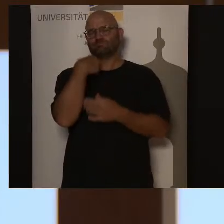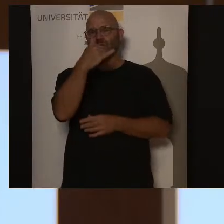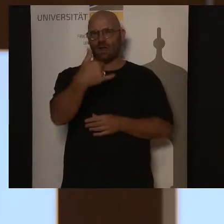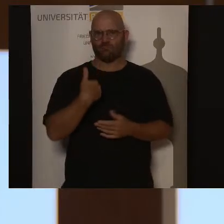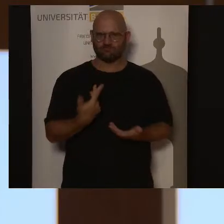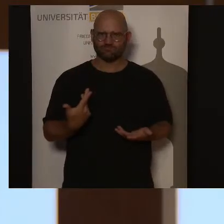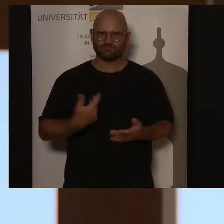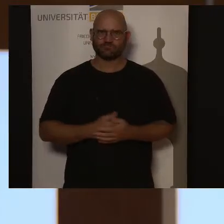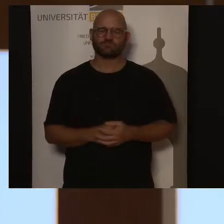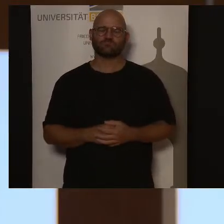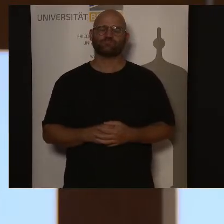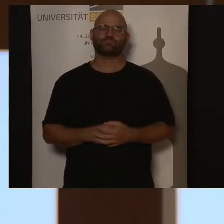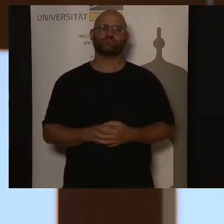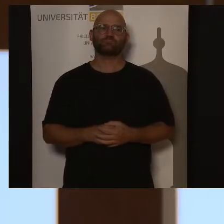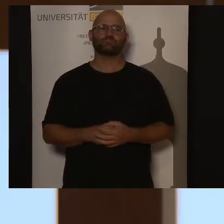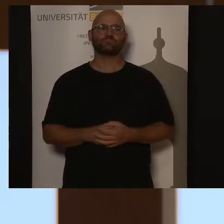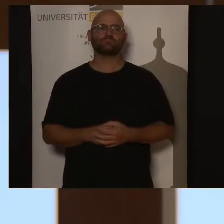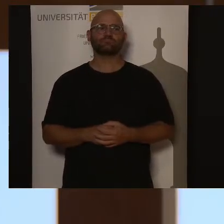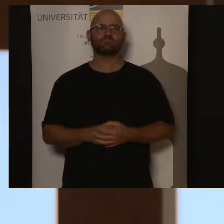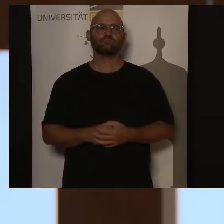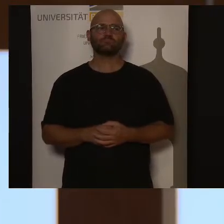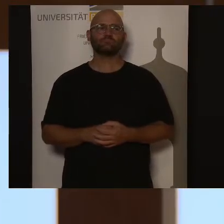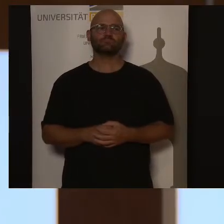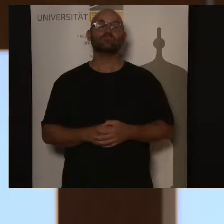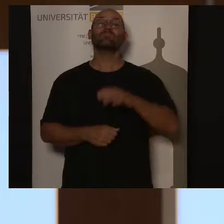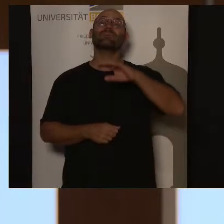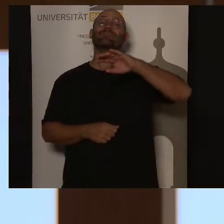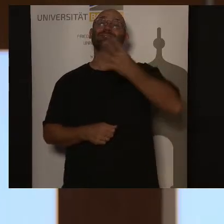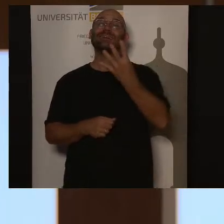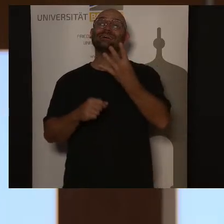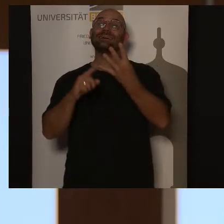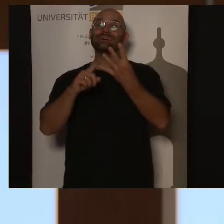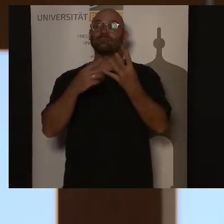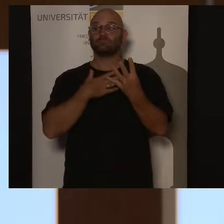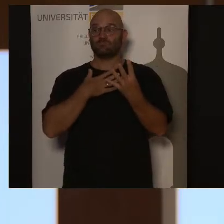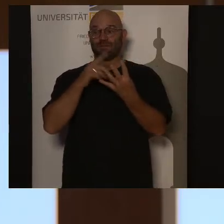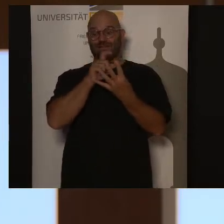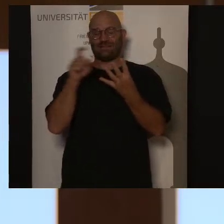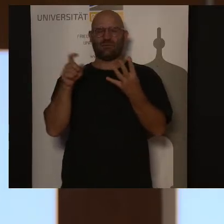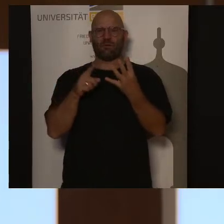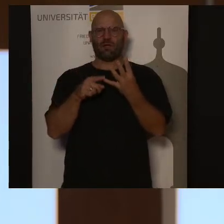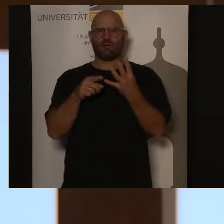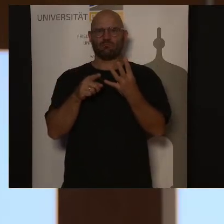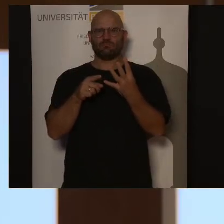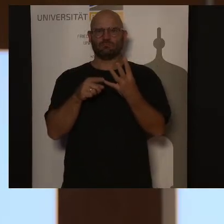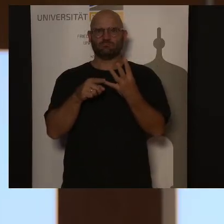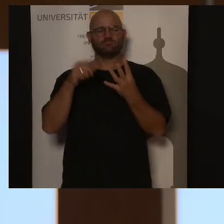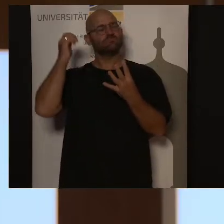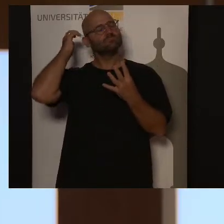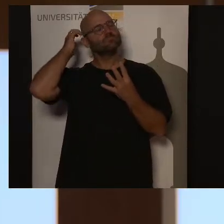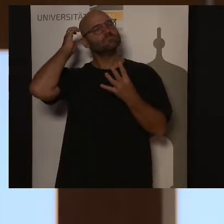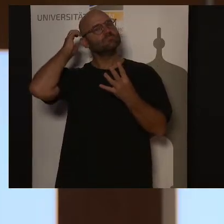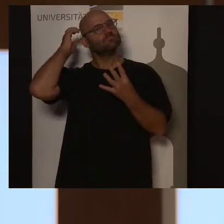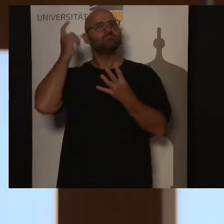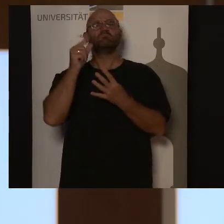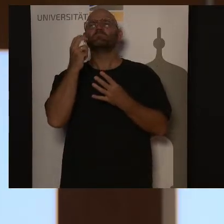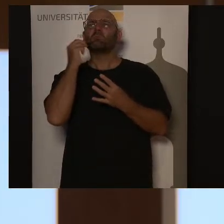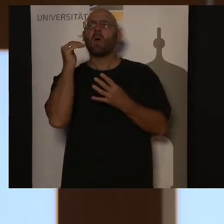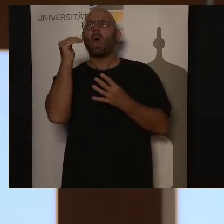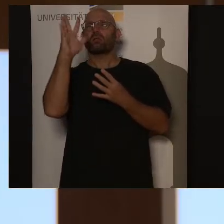BAföG is really a major issue that we deal with at the Studierendenwerk. Then our fourth